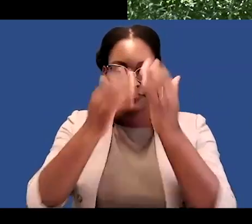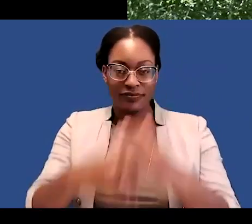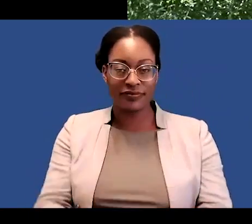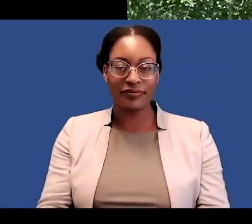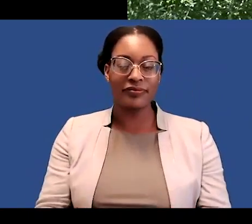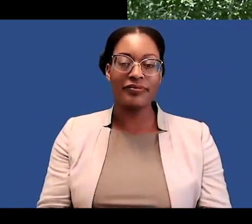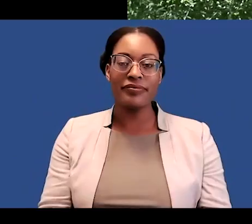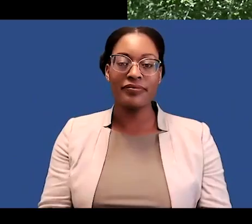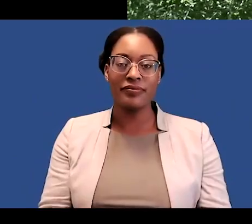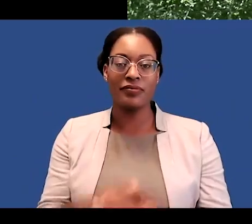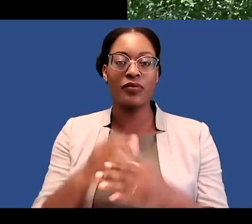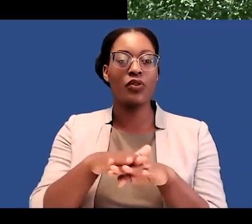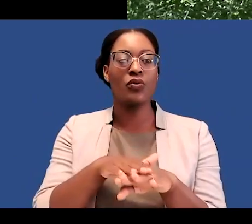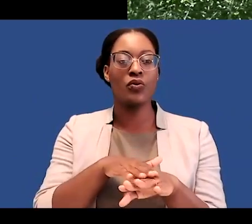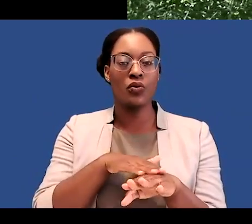Slowly blink the eyes open.